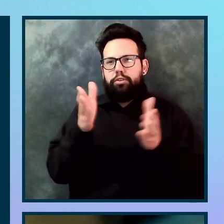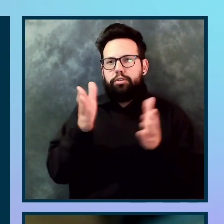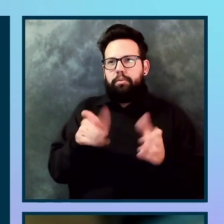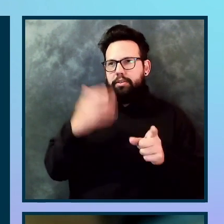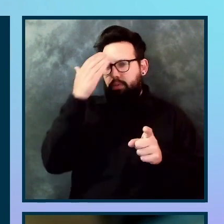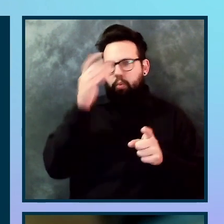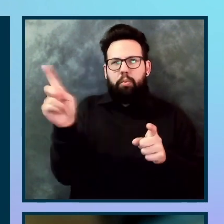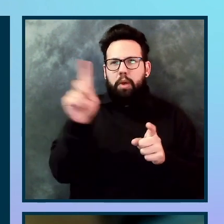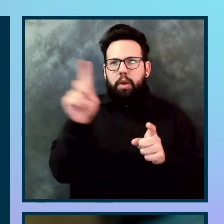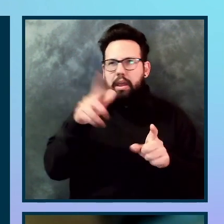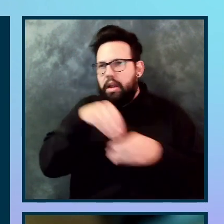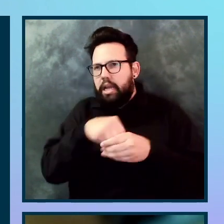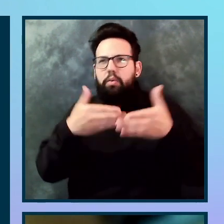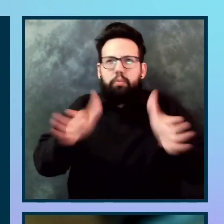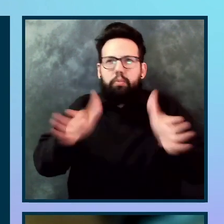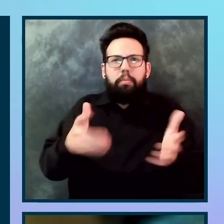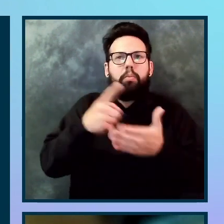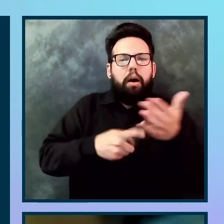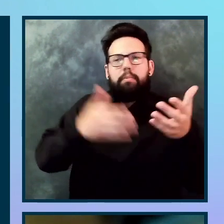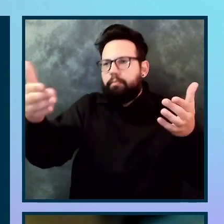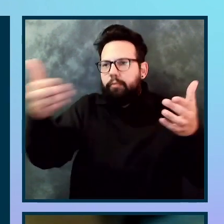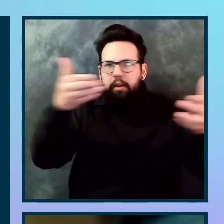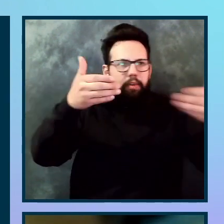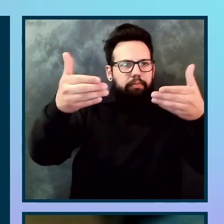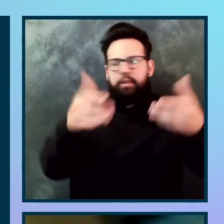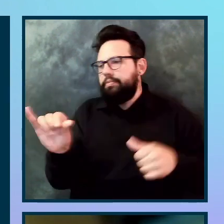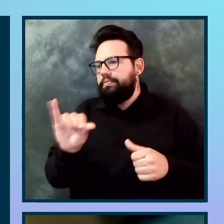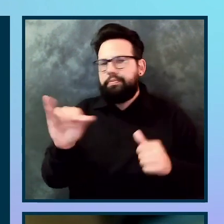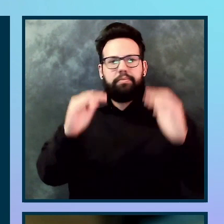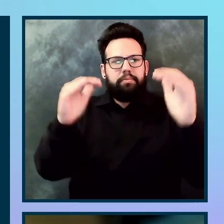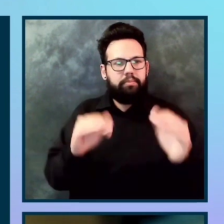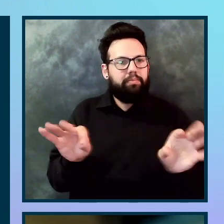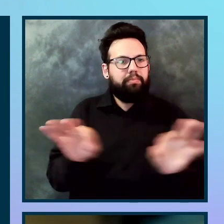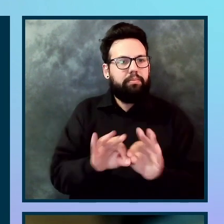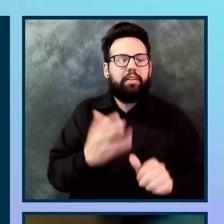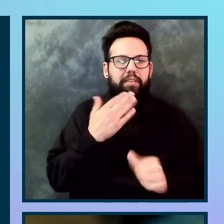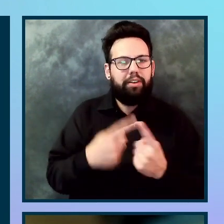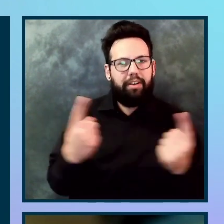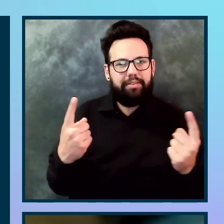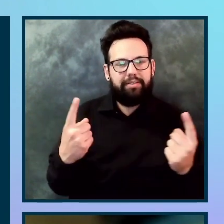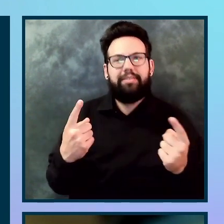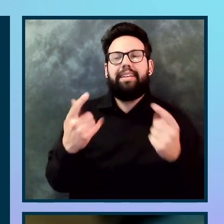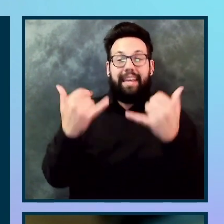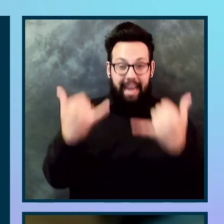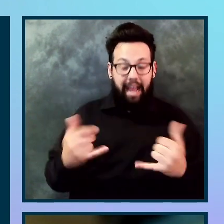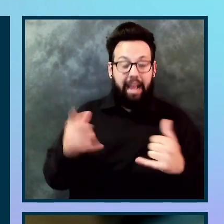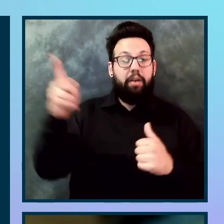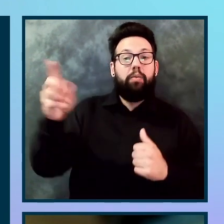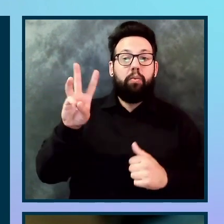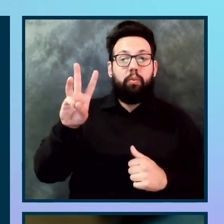them. We want to make sure that we have color contrast. Now, I know that currently the WCAG, or the Web